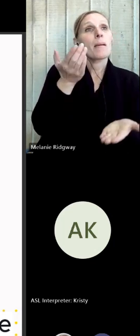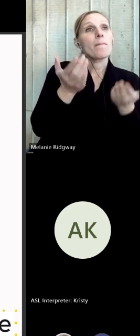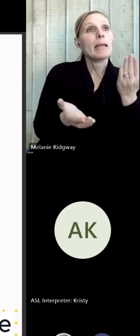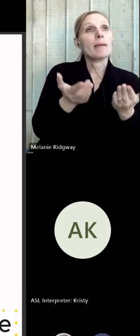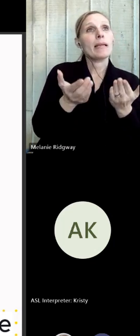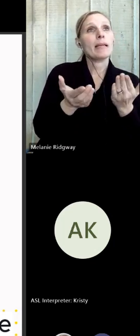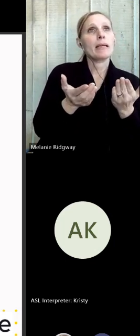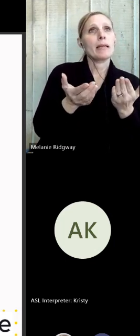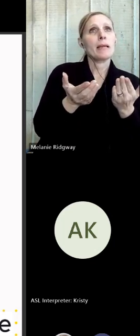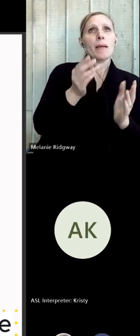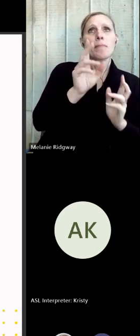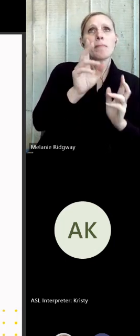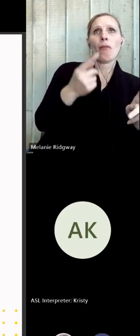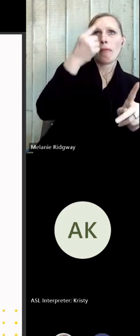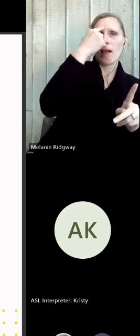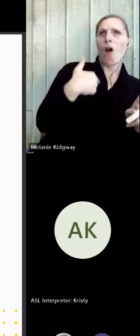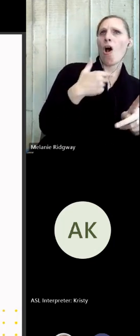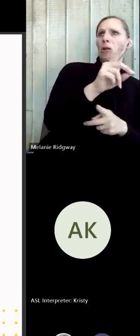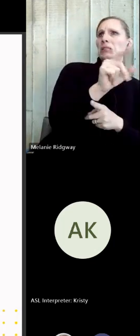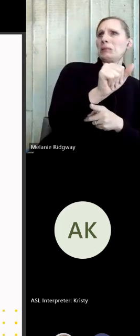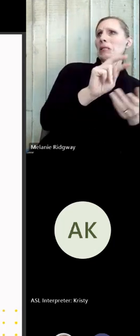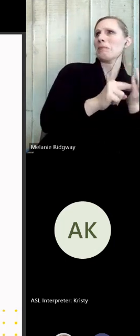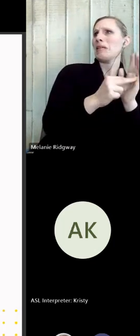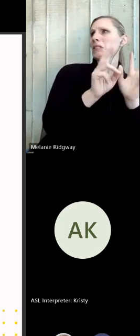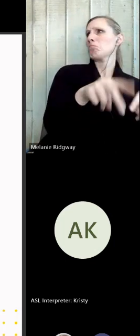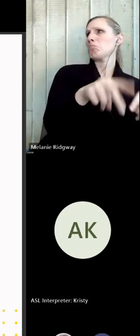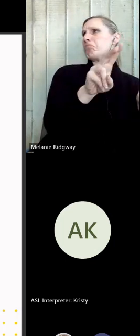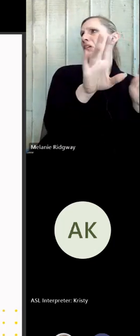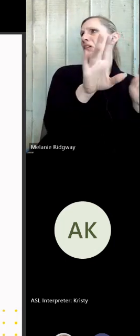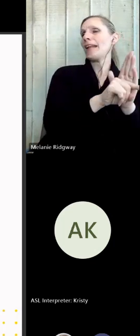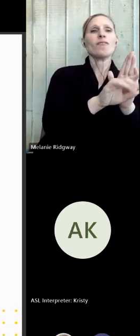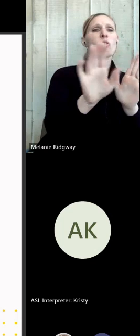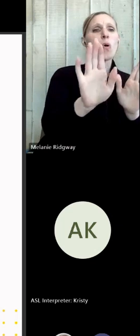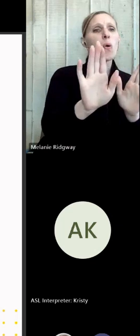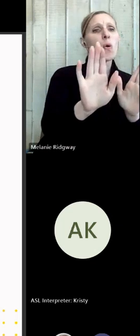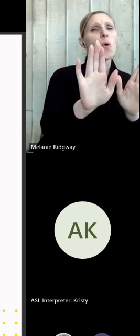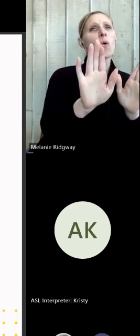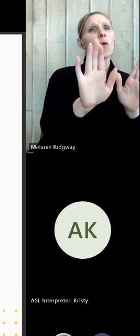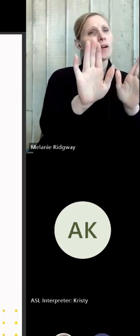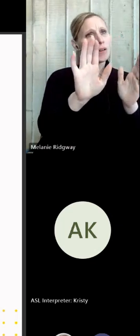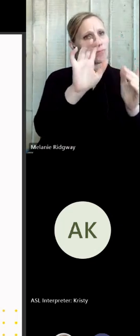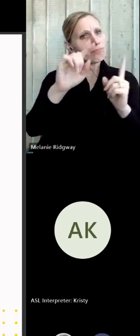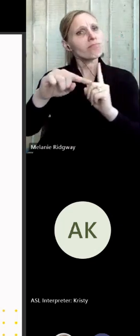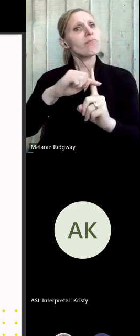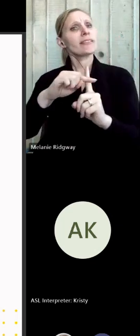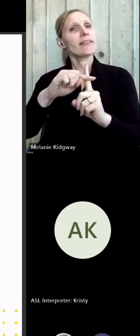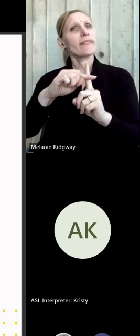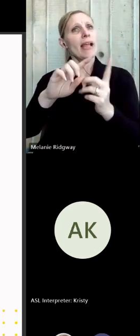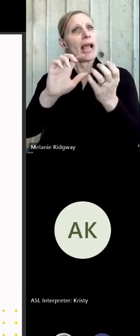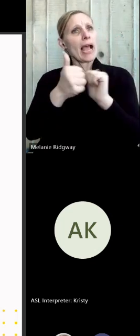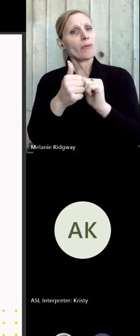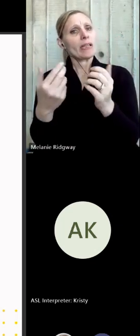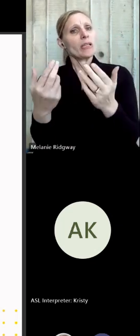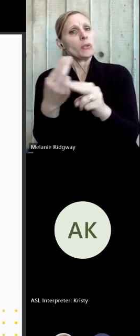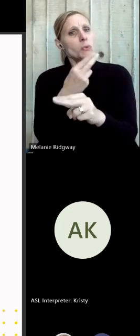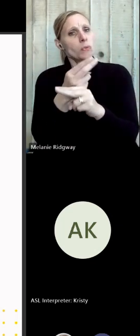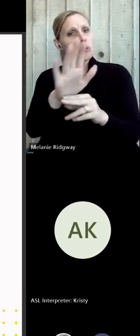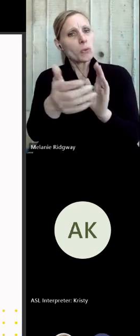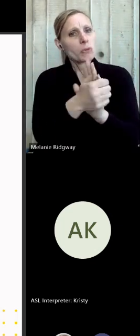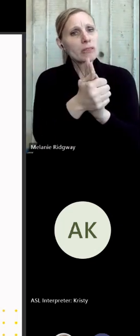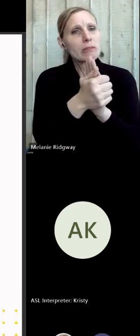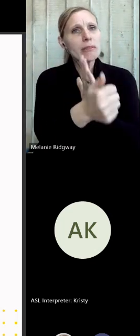as an advantage? How can I use them? How can I tap into them